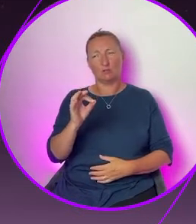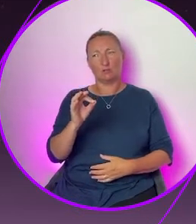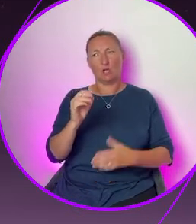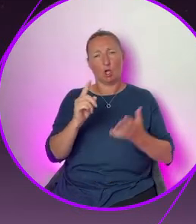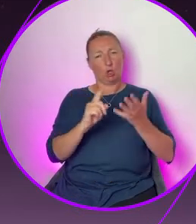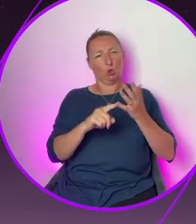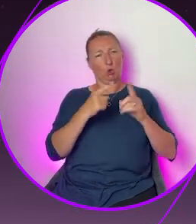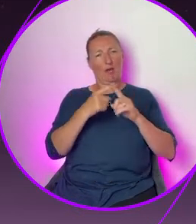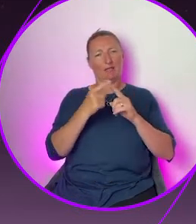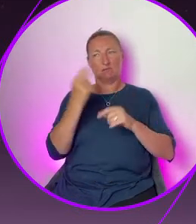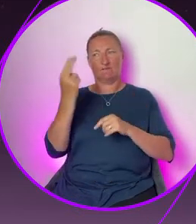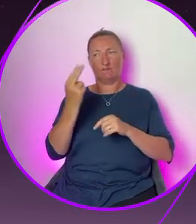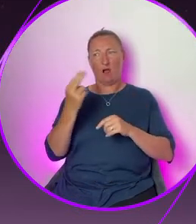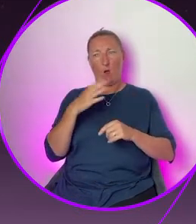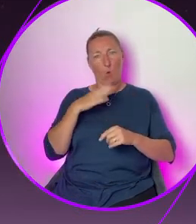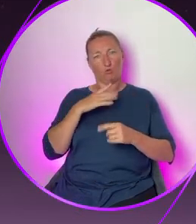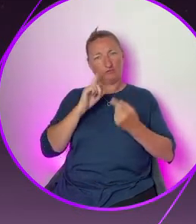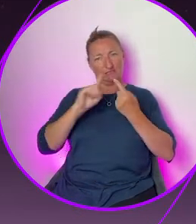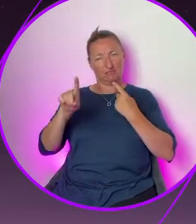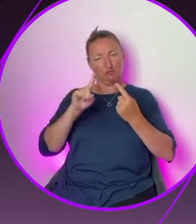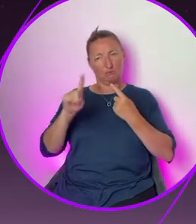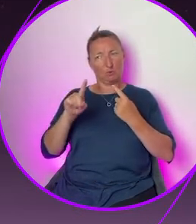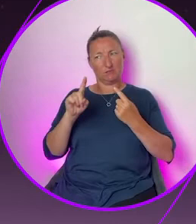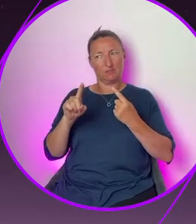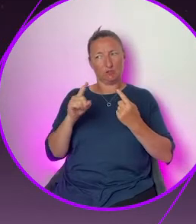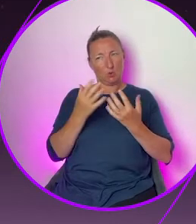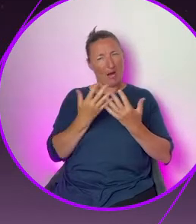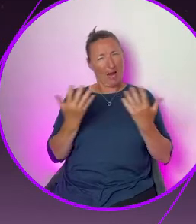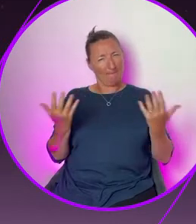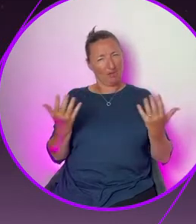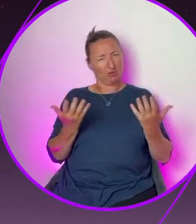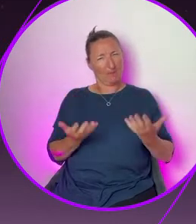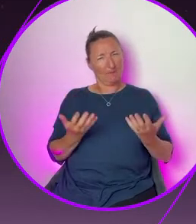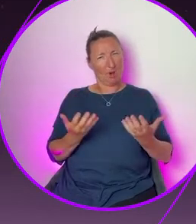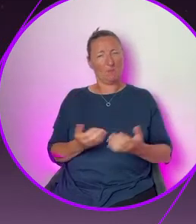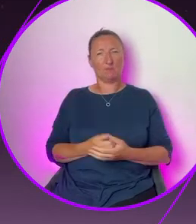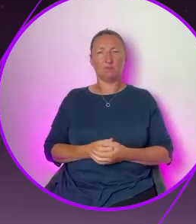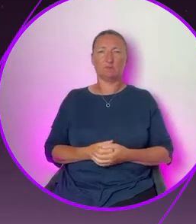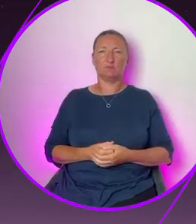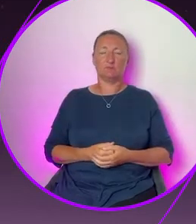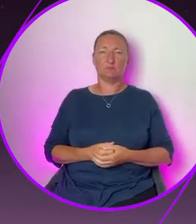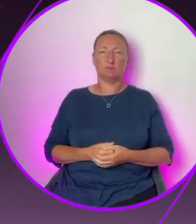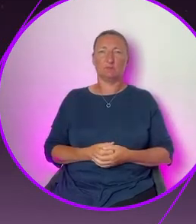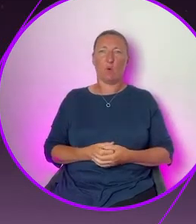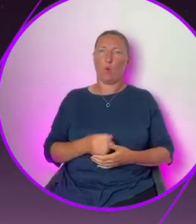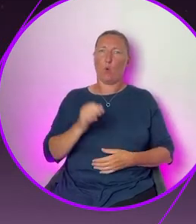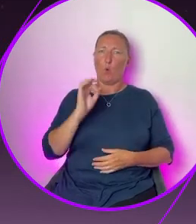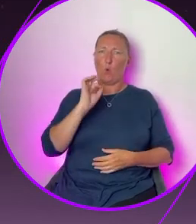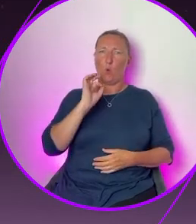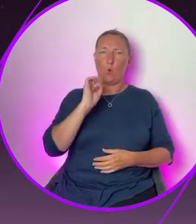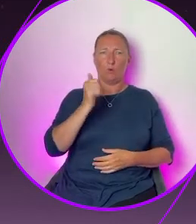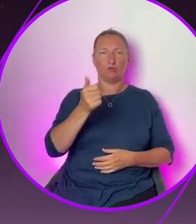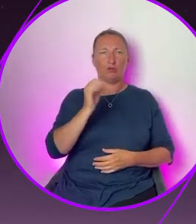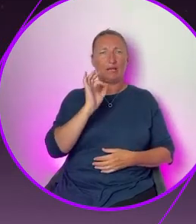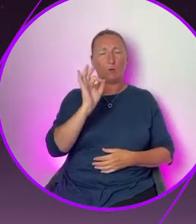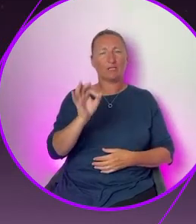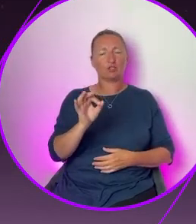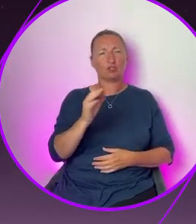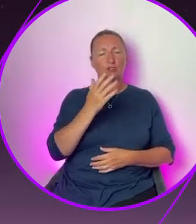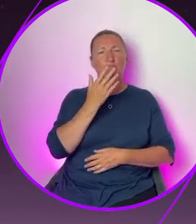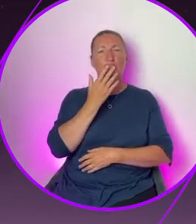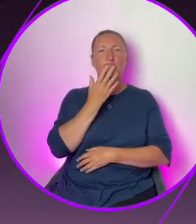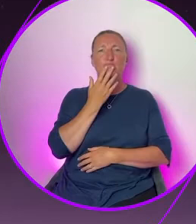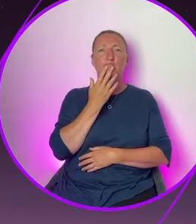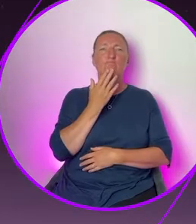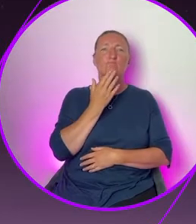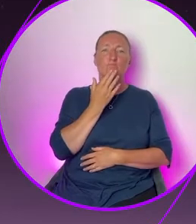of art are you already responding to at Serpentine Gallery? Oh, lovely question. Lovely question. Do you want to take that up?